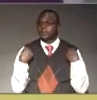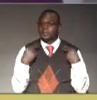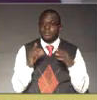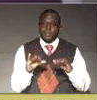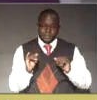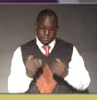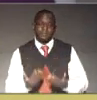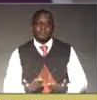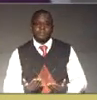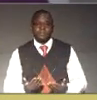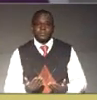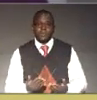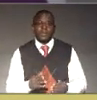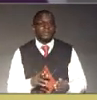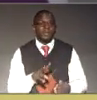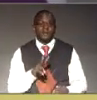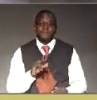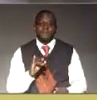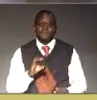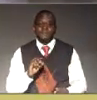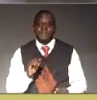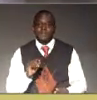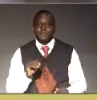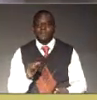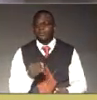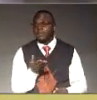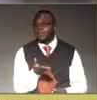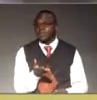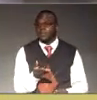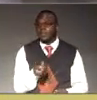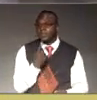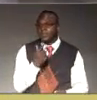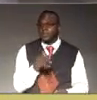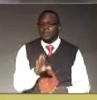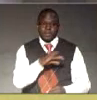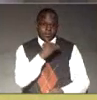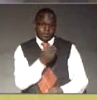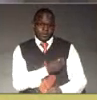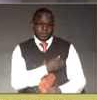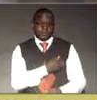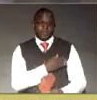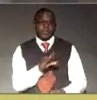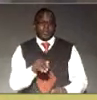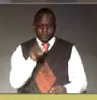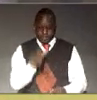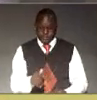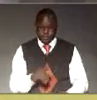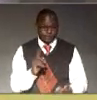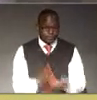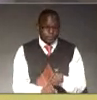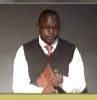You can fall victim of such places that are authorized to hold them. Anybody found in